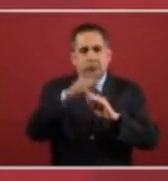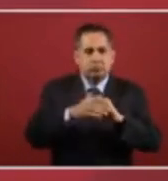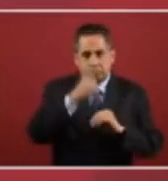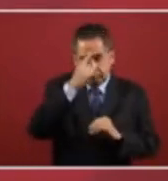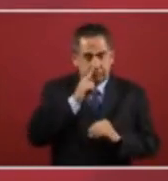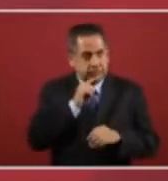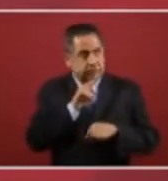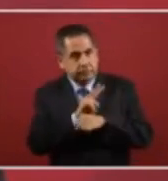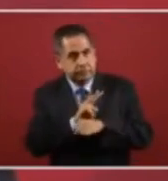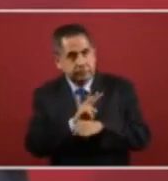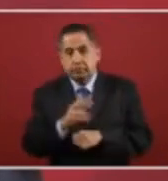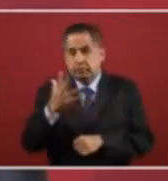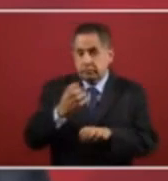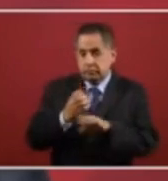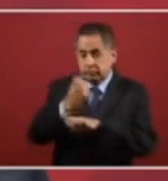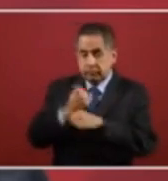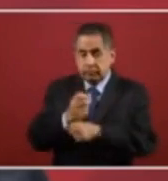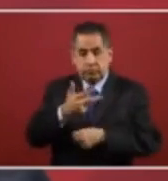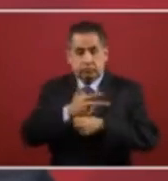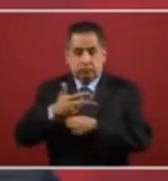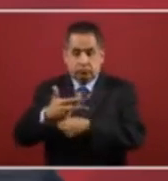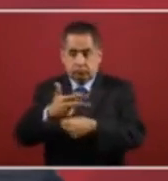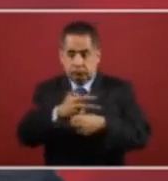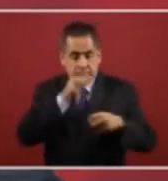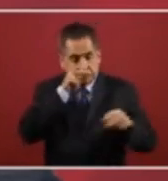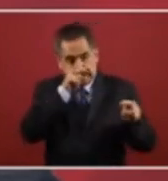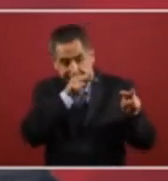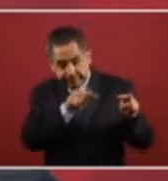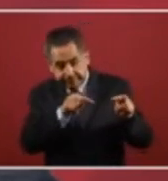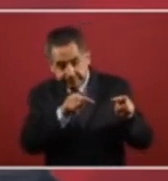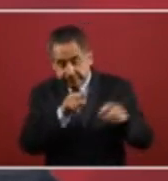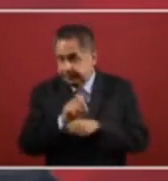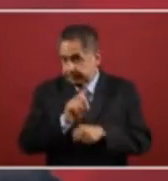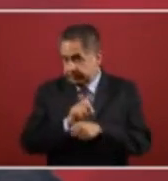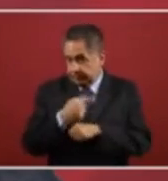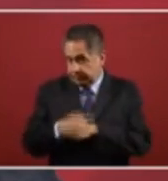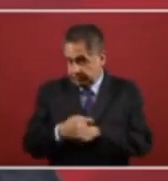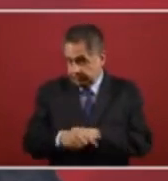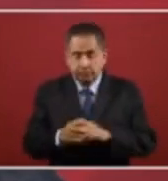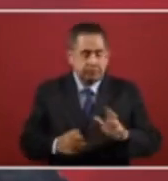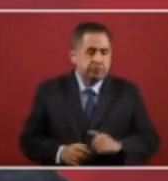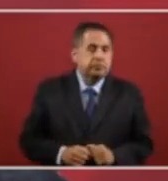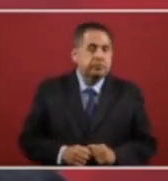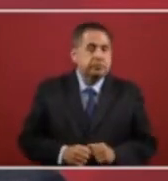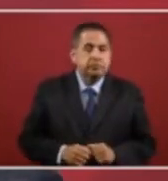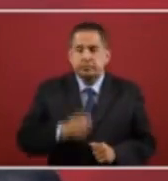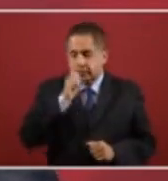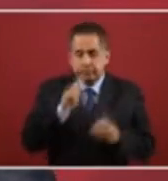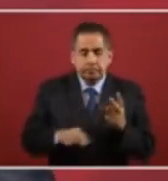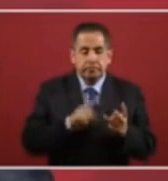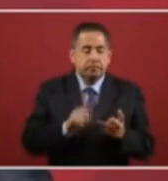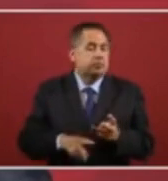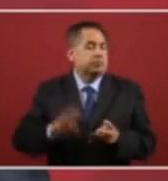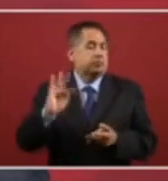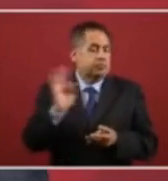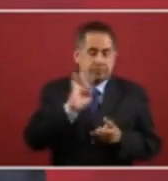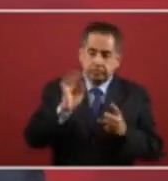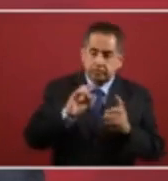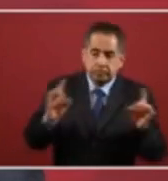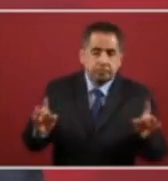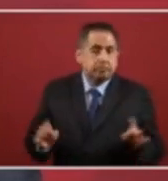of the volcano that is shared by 5 states of the country. And it has areas of what